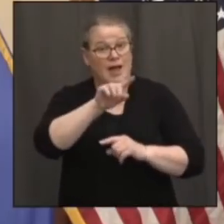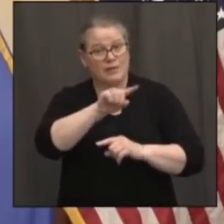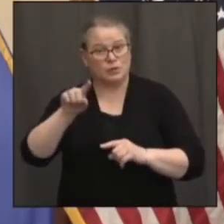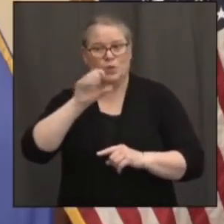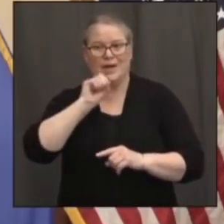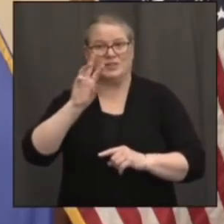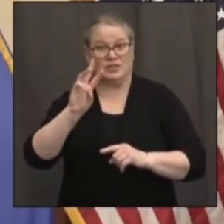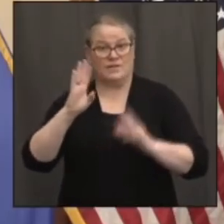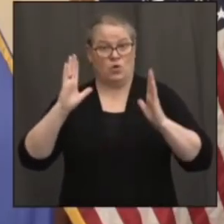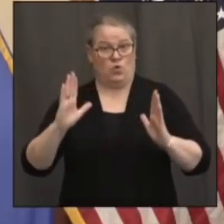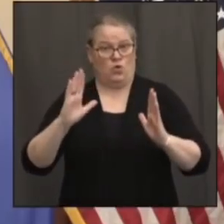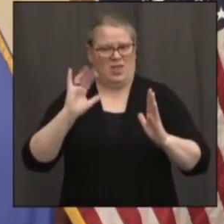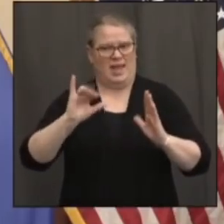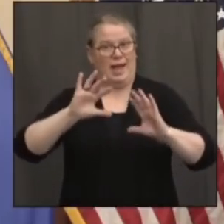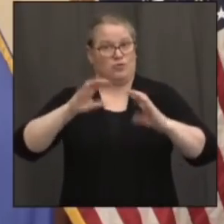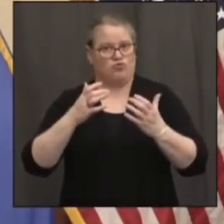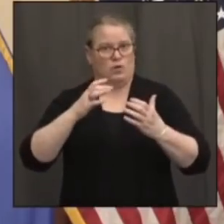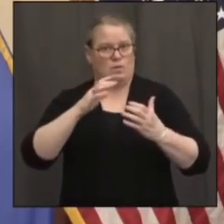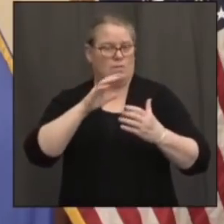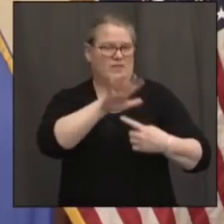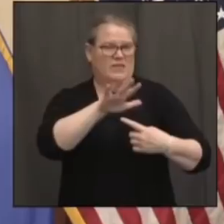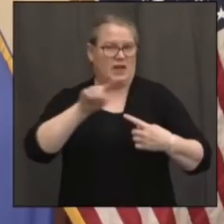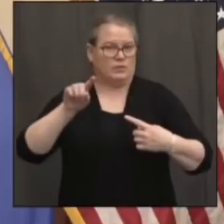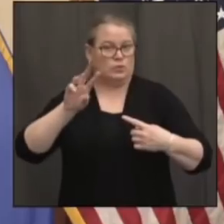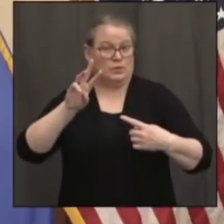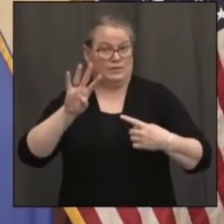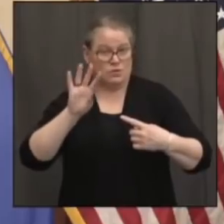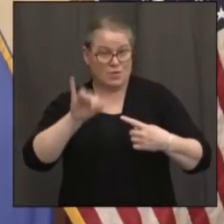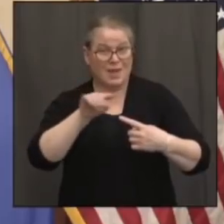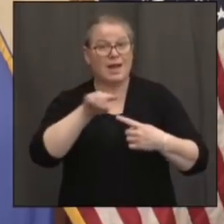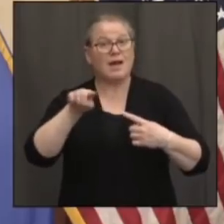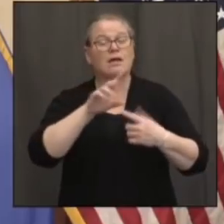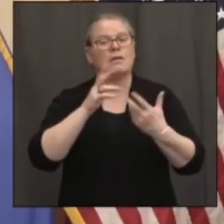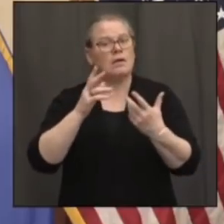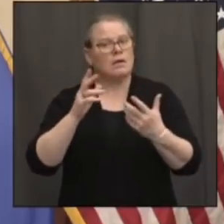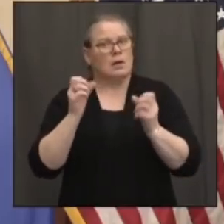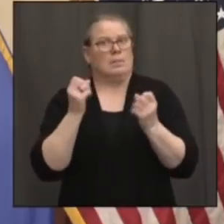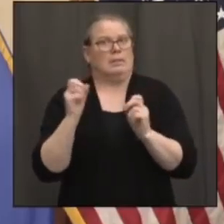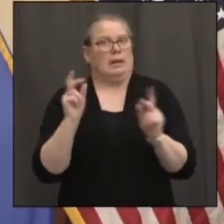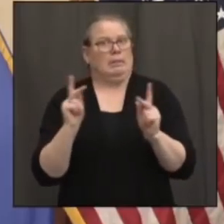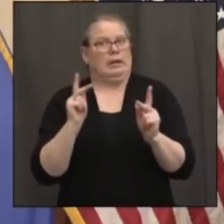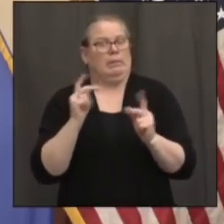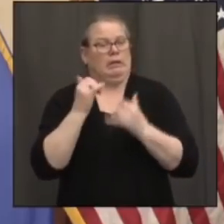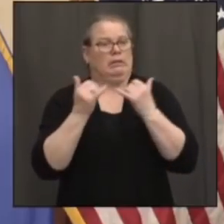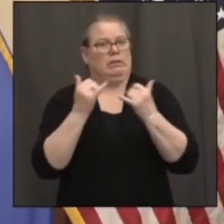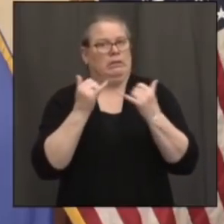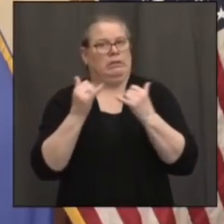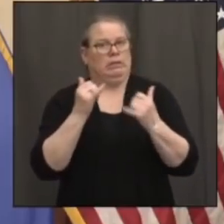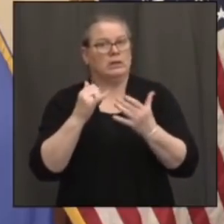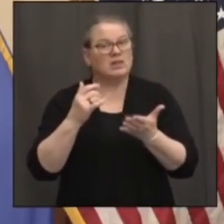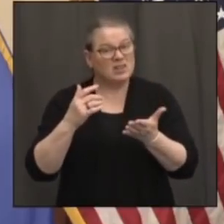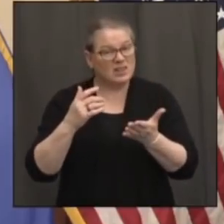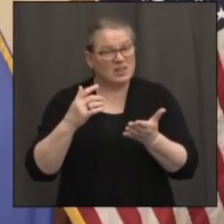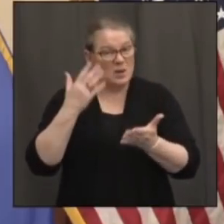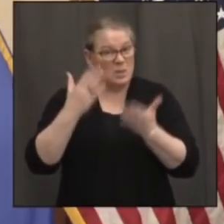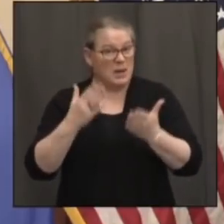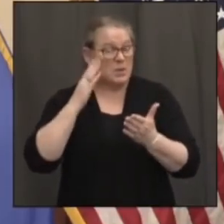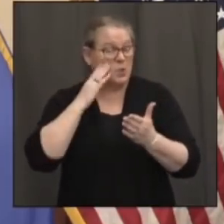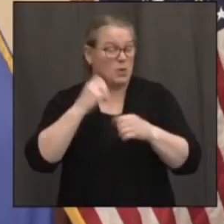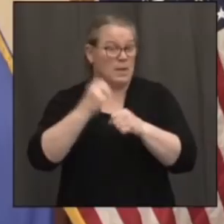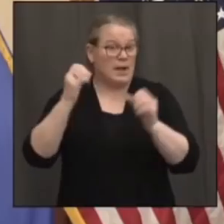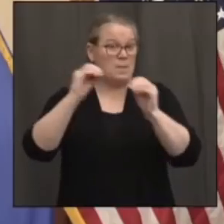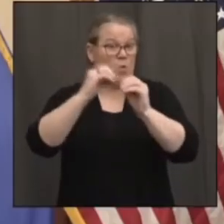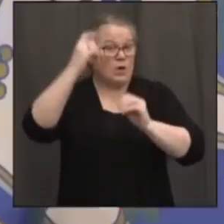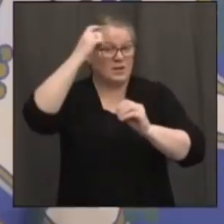age group, in hindsight, is there any thought that maybe it would be smarter to break them down into 5-year increments?